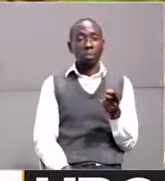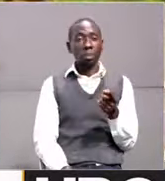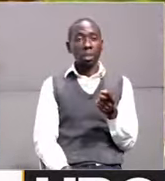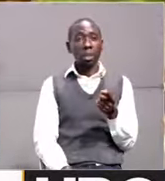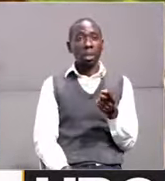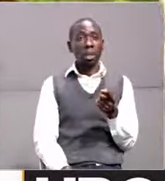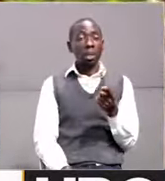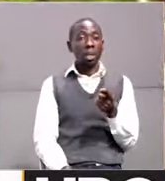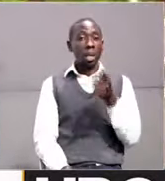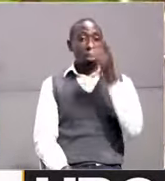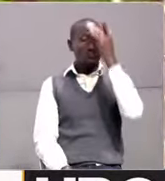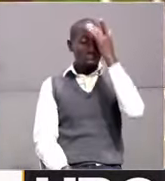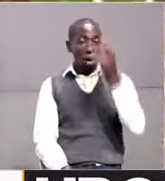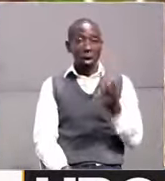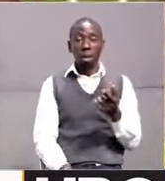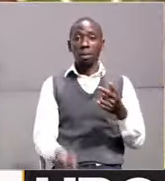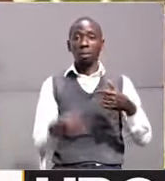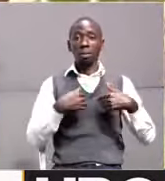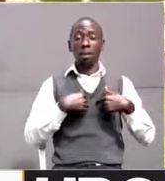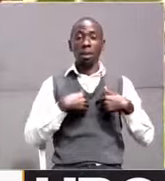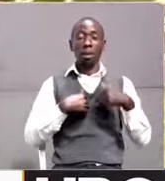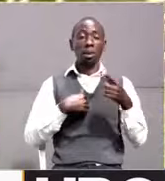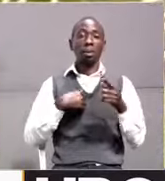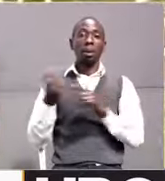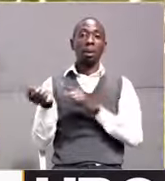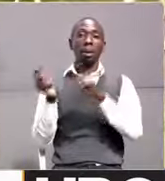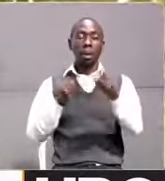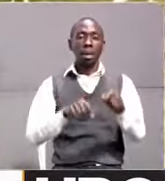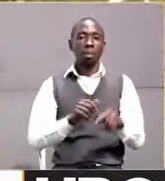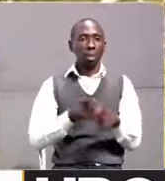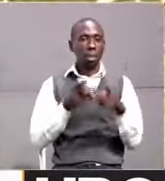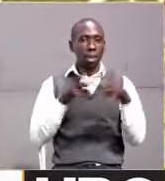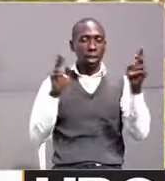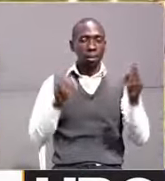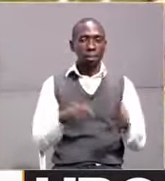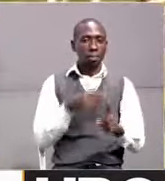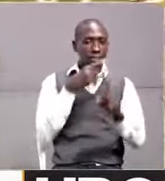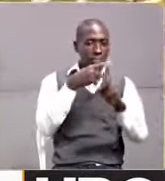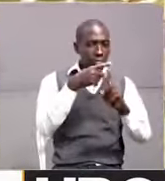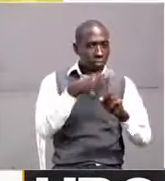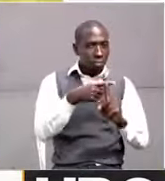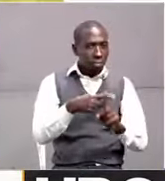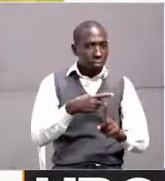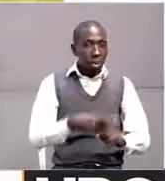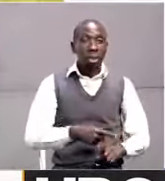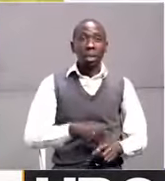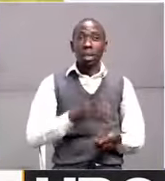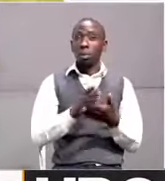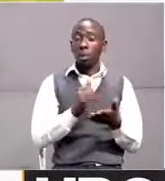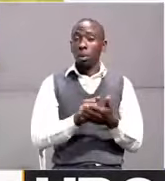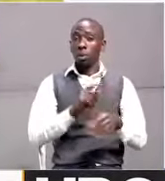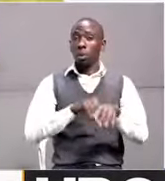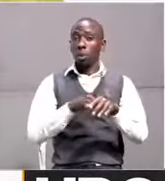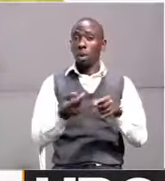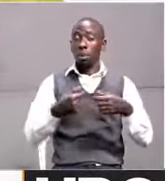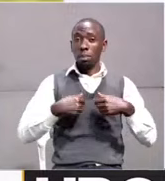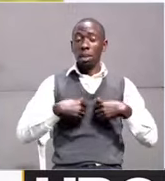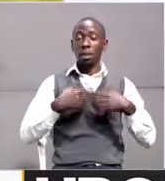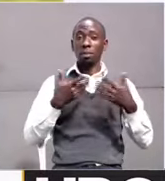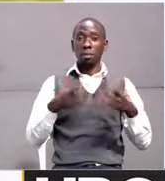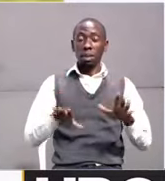that's where some of us had to come in and do the chibaro. Because when I bush